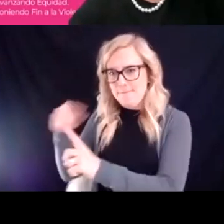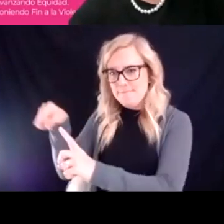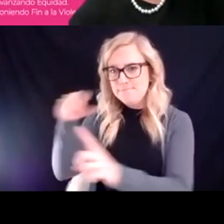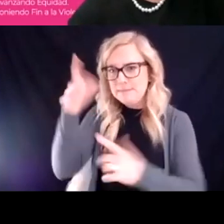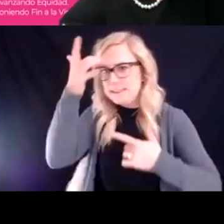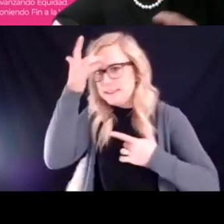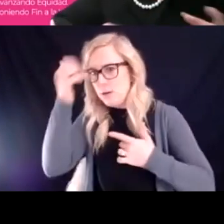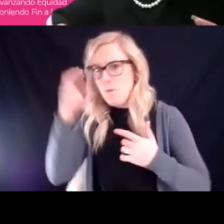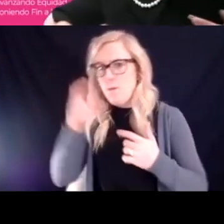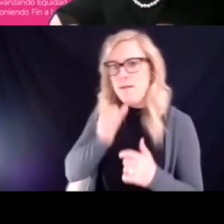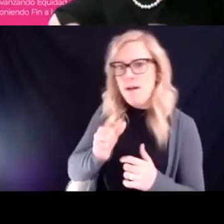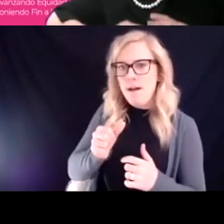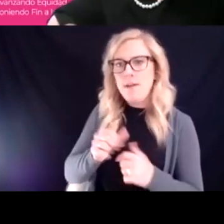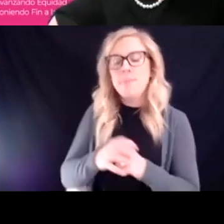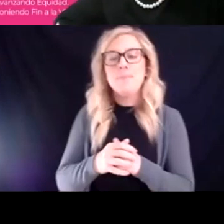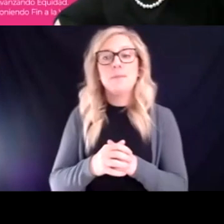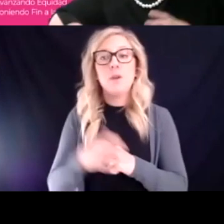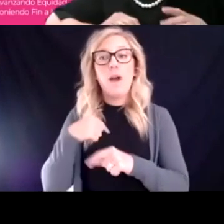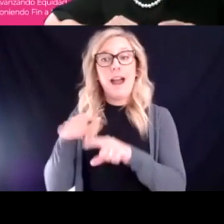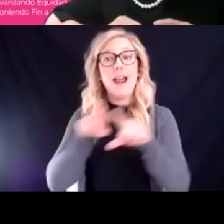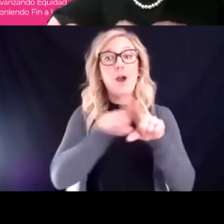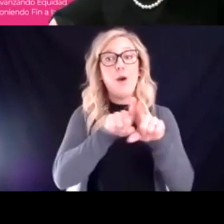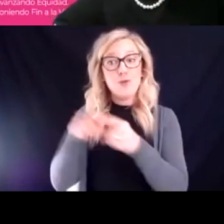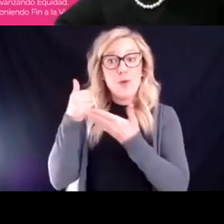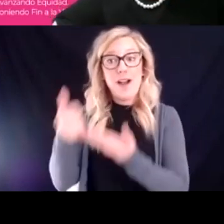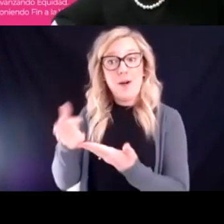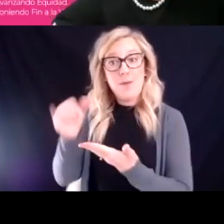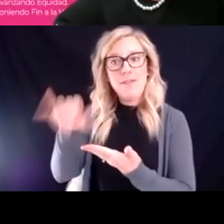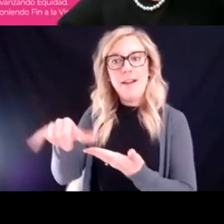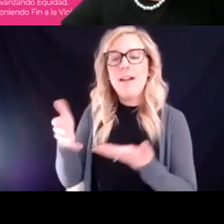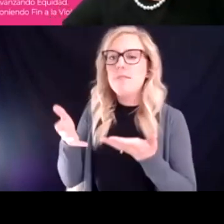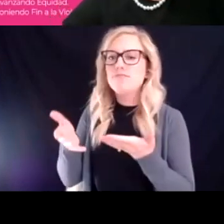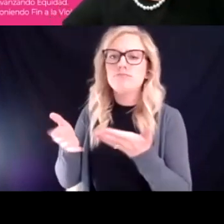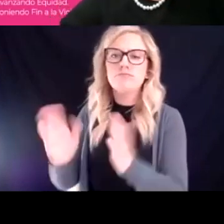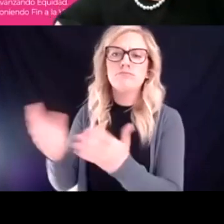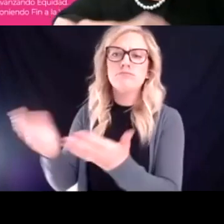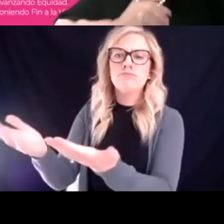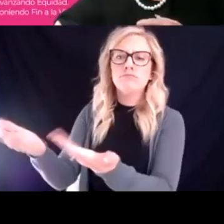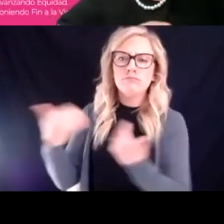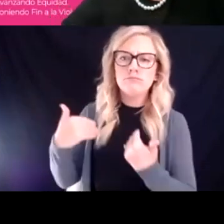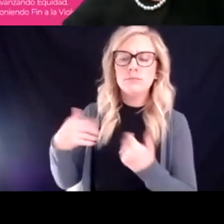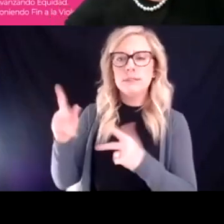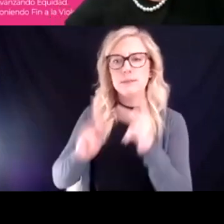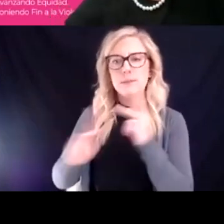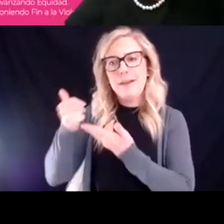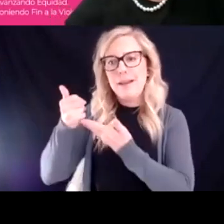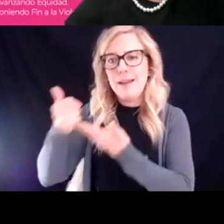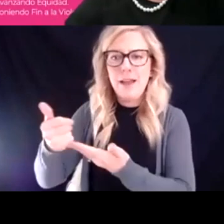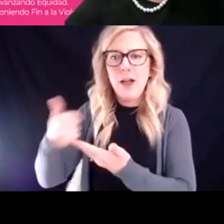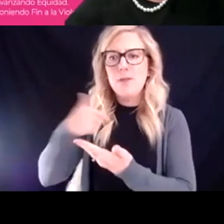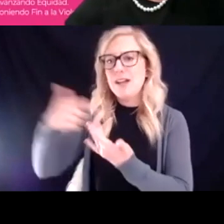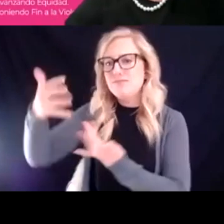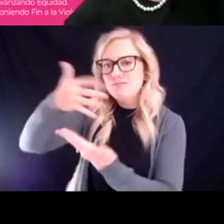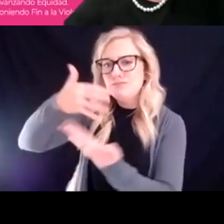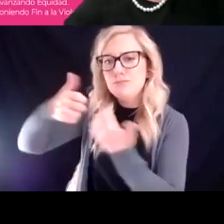So, I also pitched in and I welcomed these people. I helped them. I spent time with them. And I